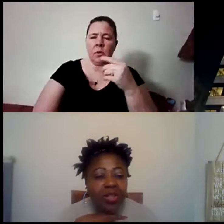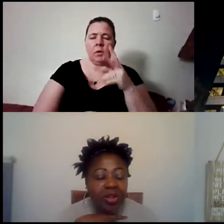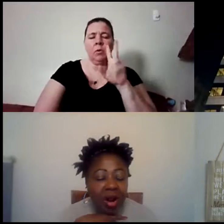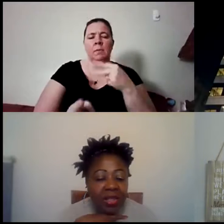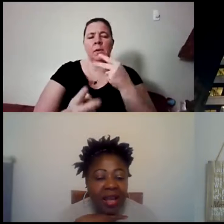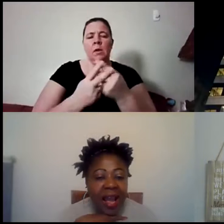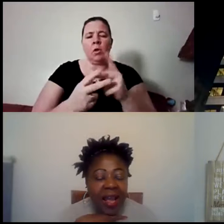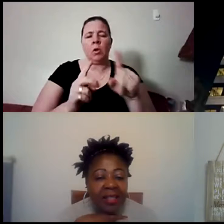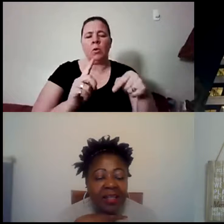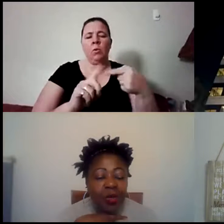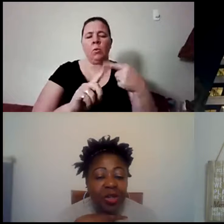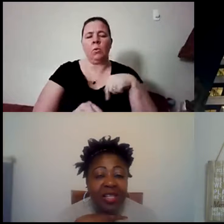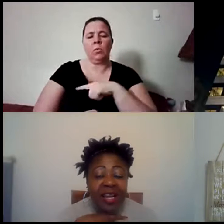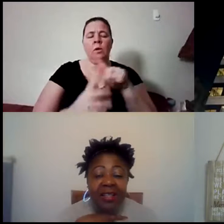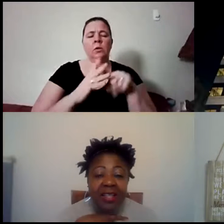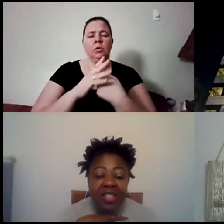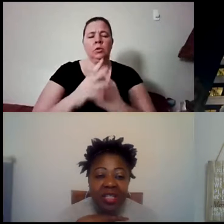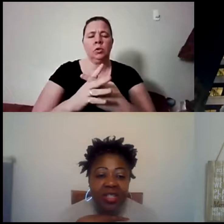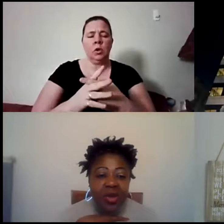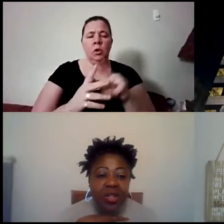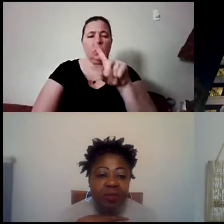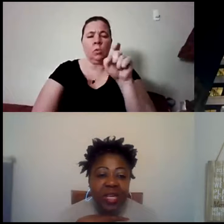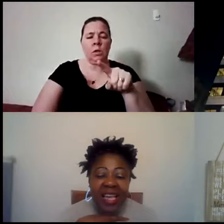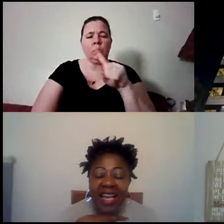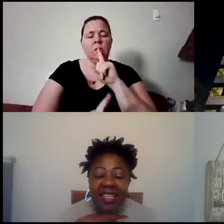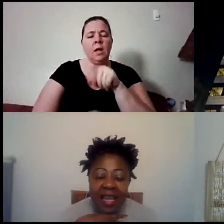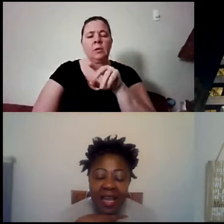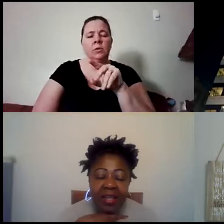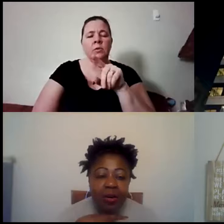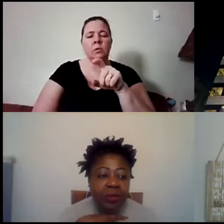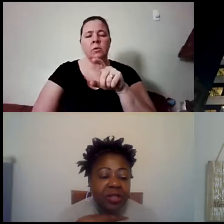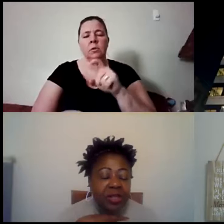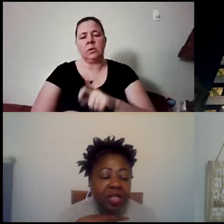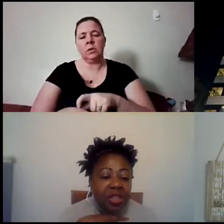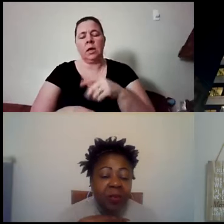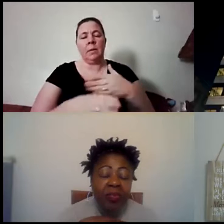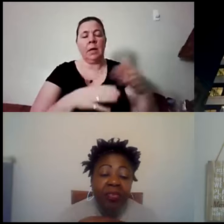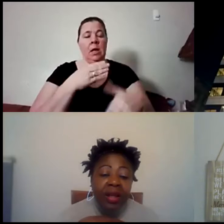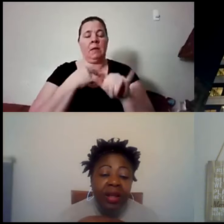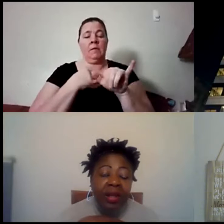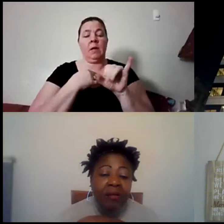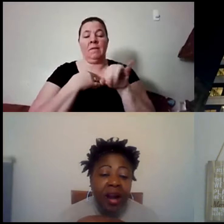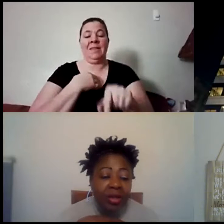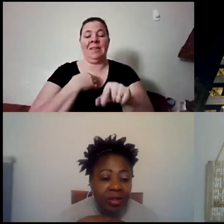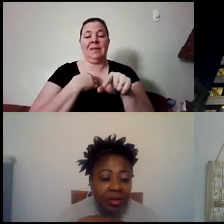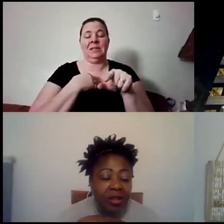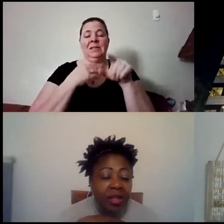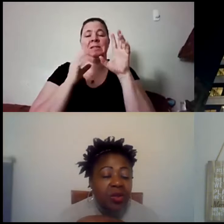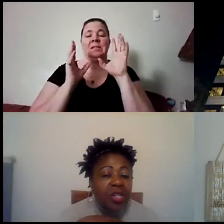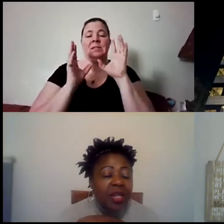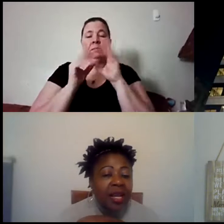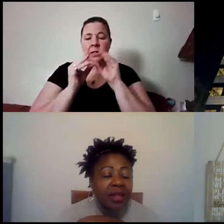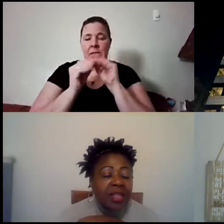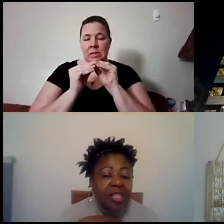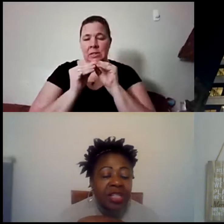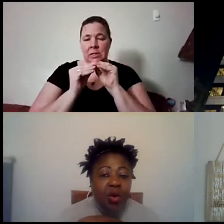we start, and the question and answer session is going to be at the end of this presentation. Founders, this